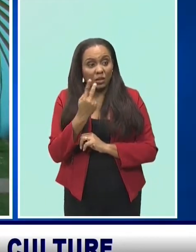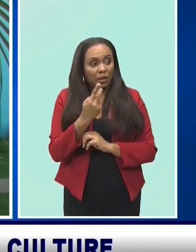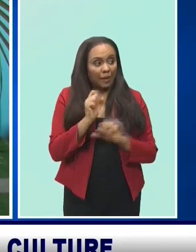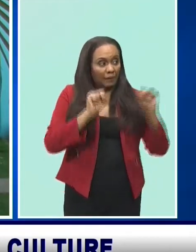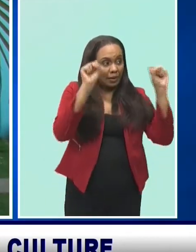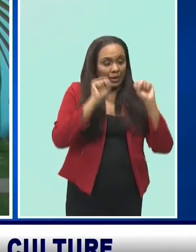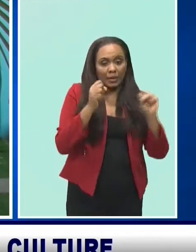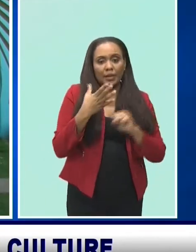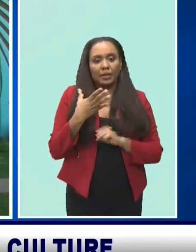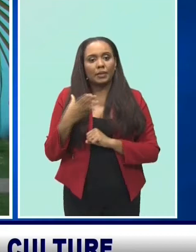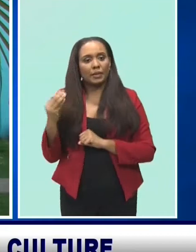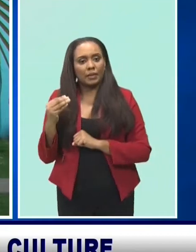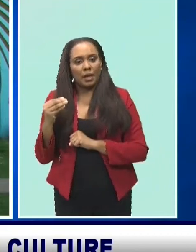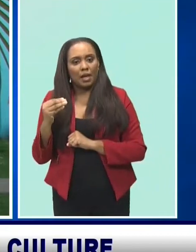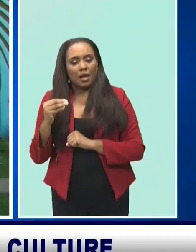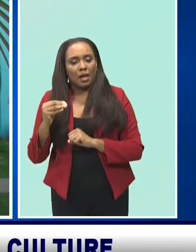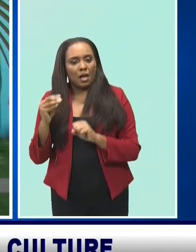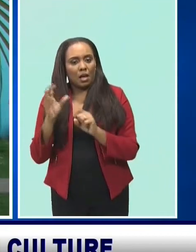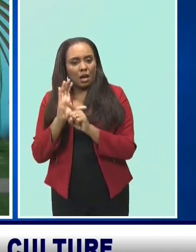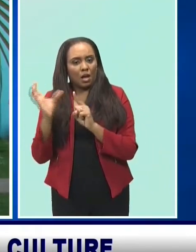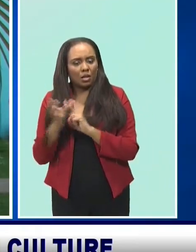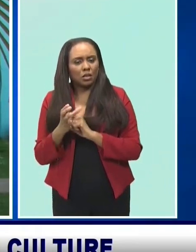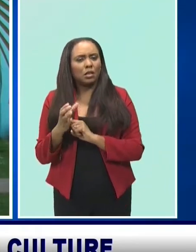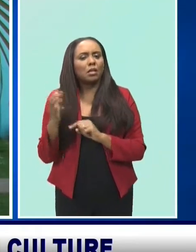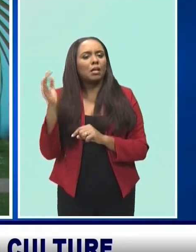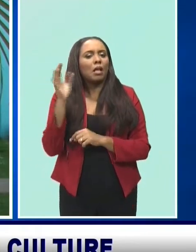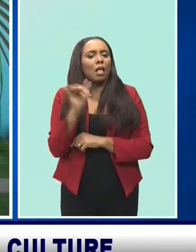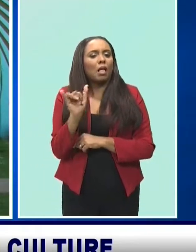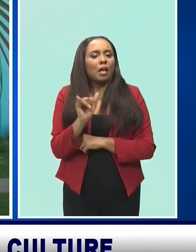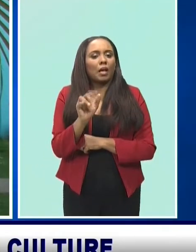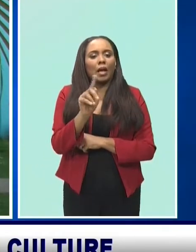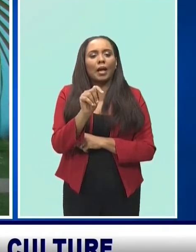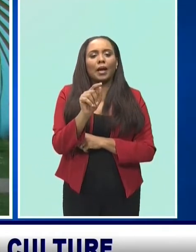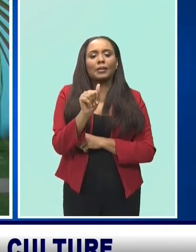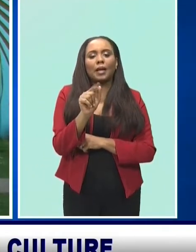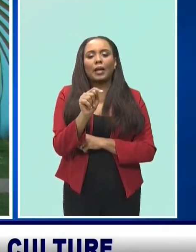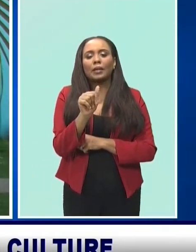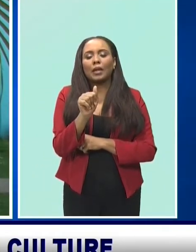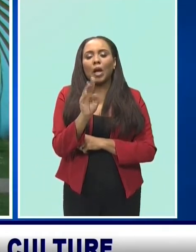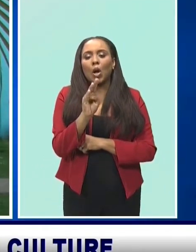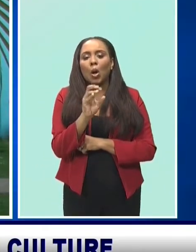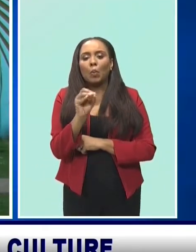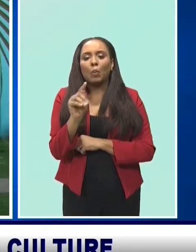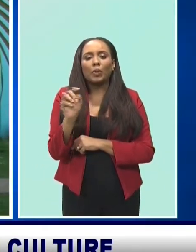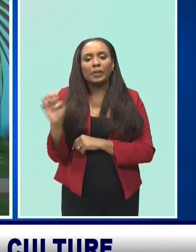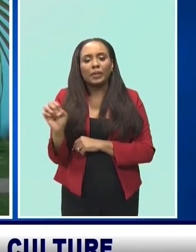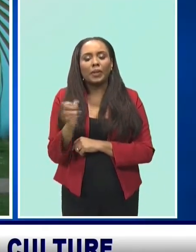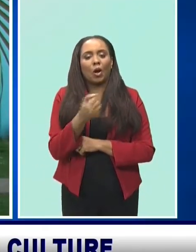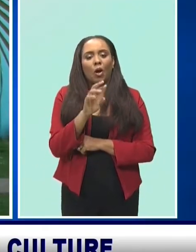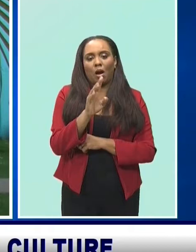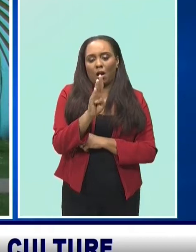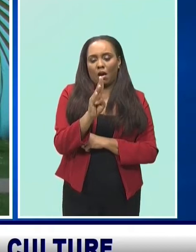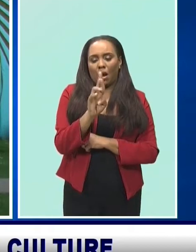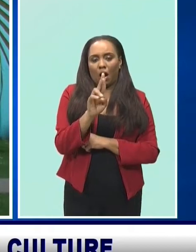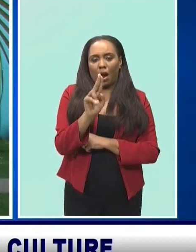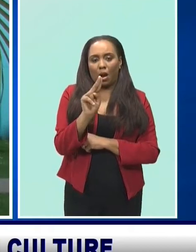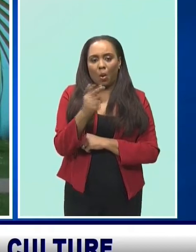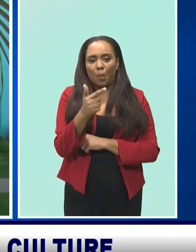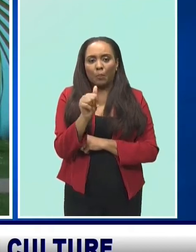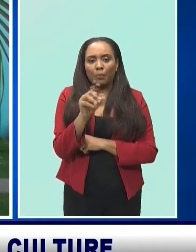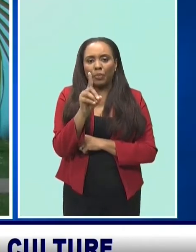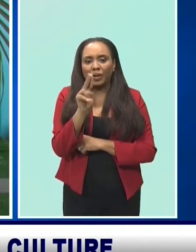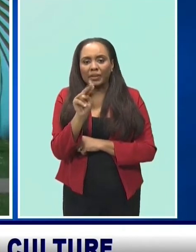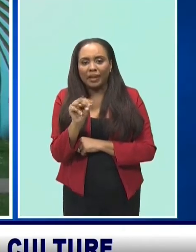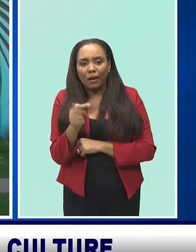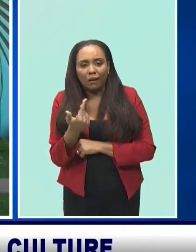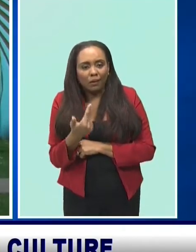don't know what that is, huh? And the whole point of giving people these Beijingisms is also to educate them on things that are Beijing, that are things